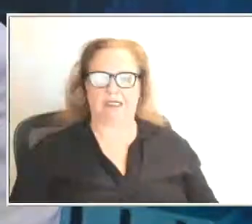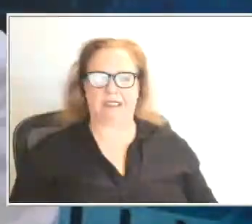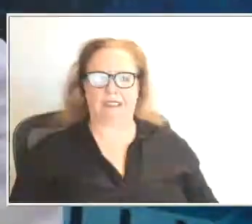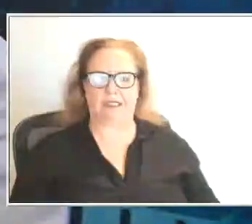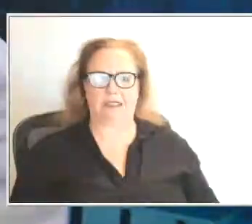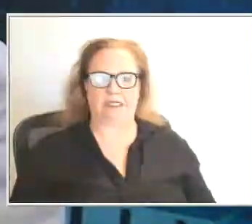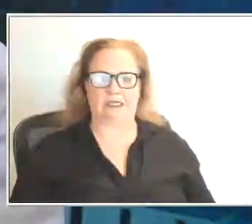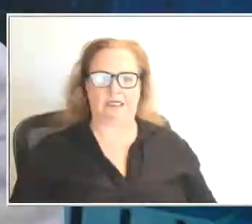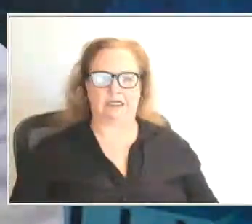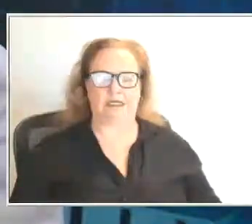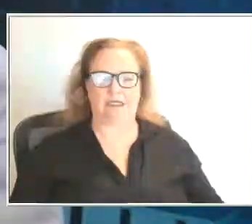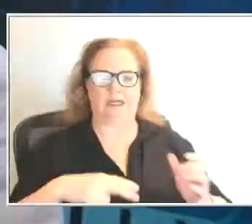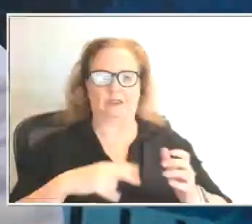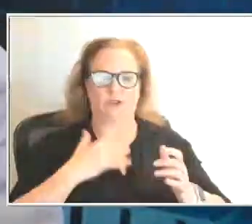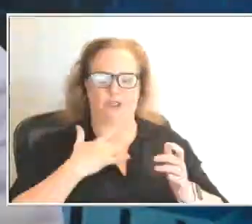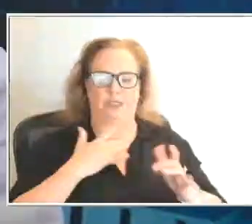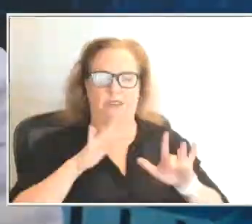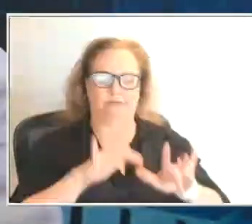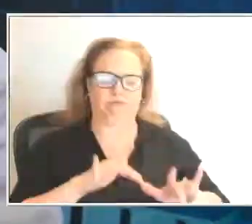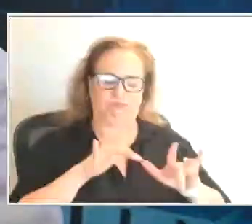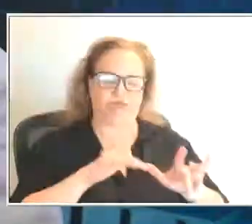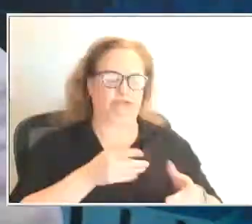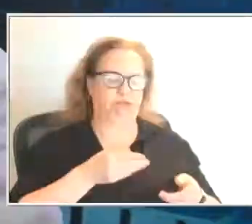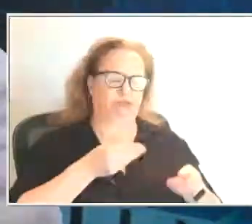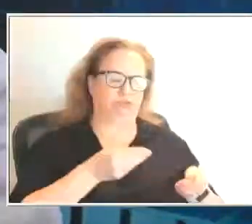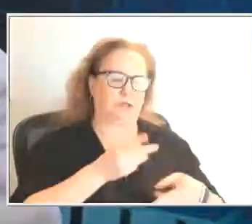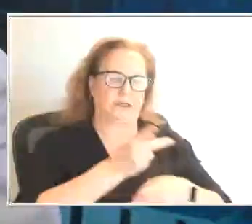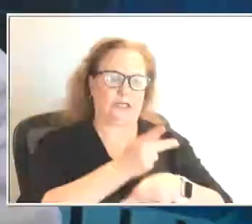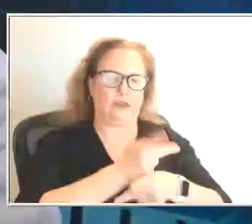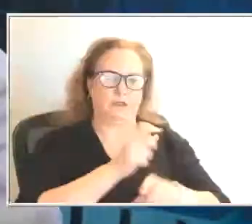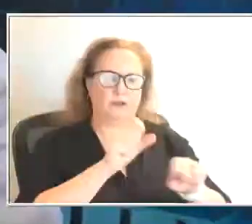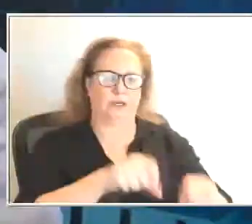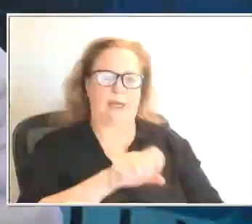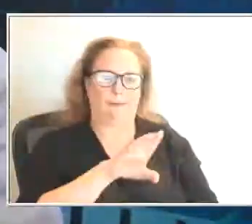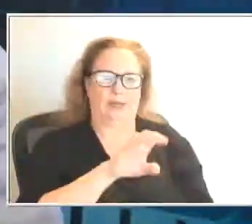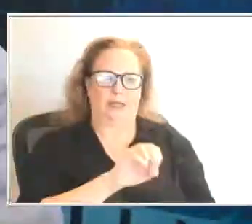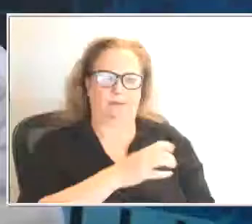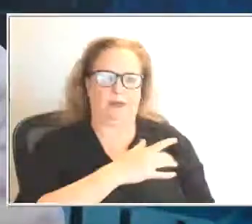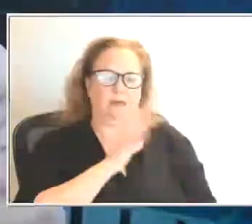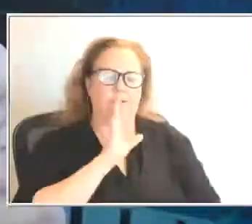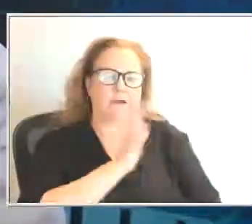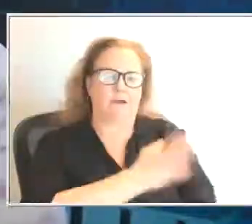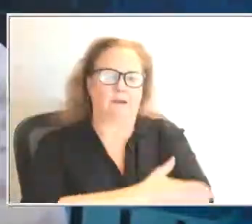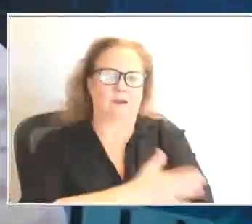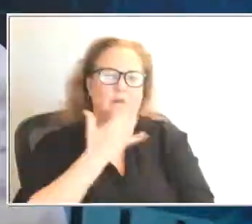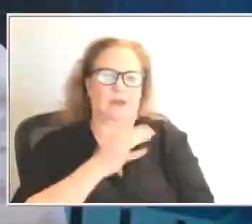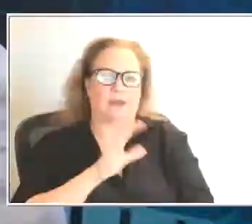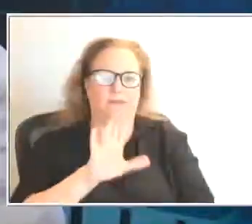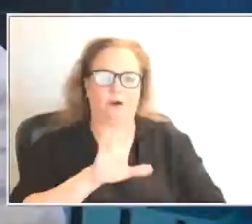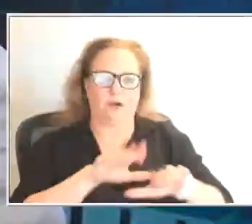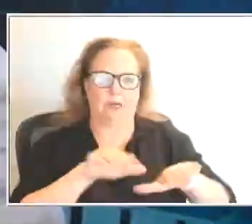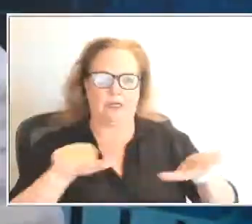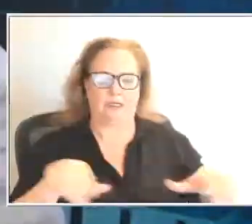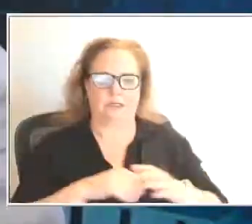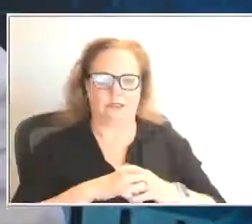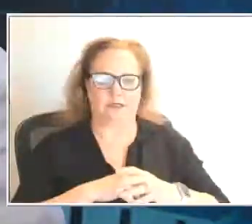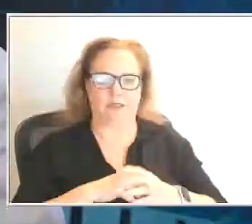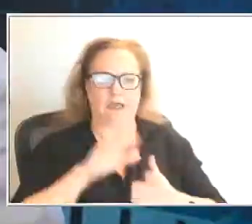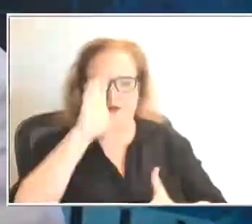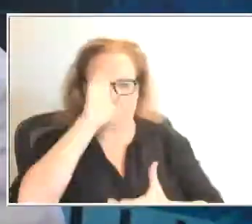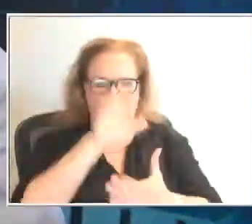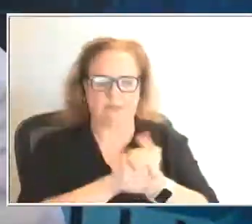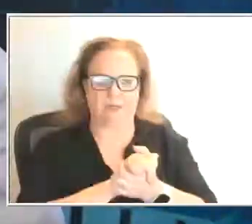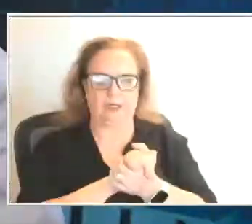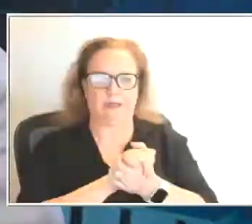as nurturing as she can be, and lucky for her kids, right, and her husband,